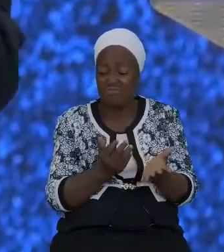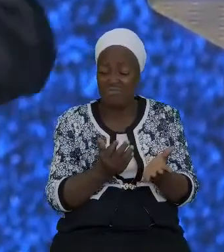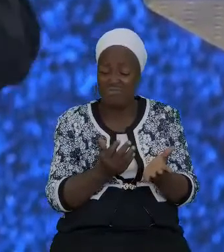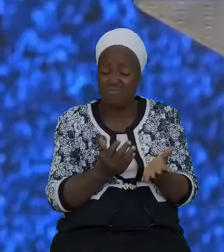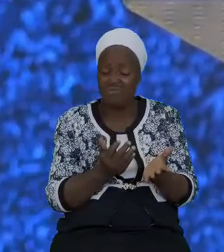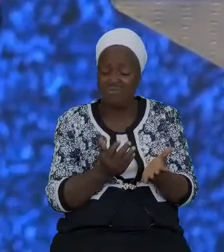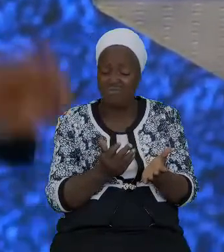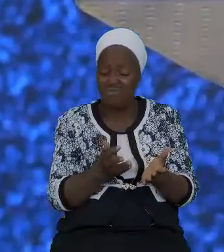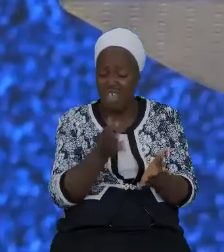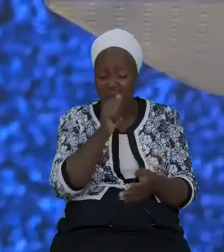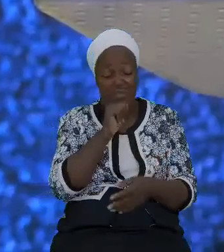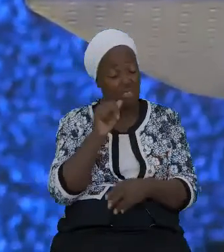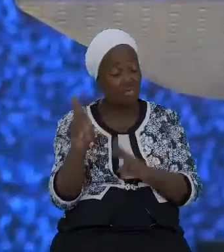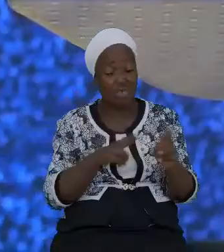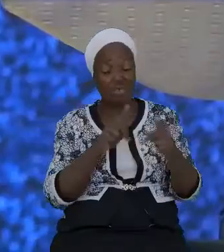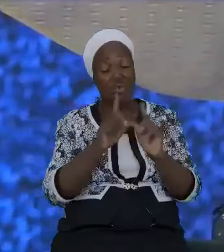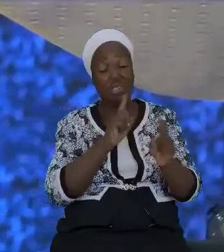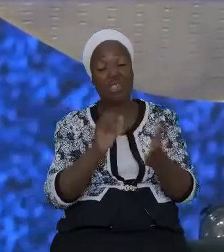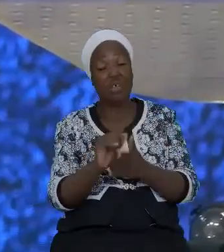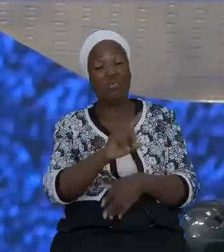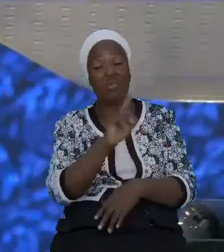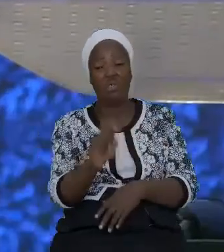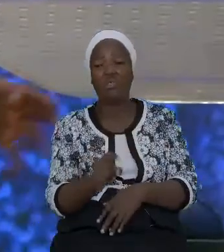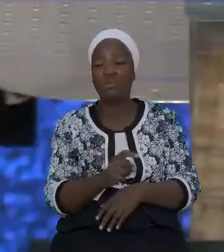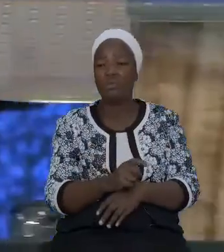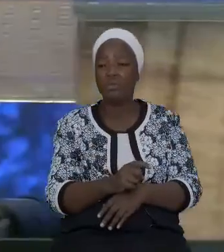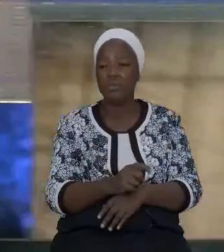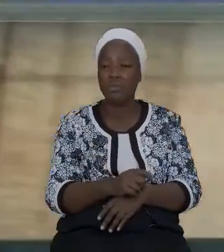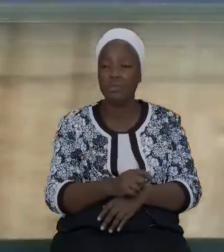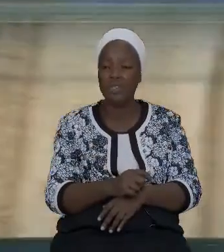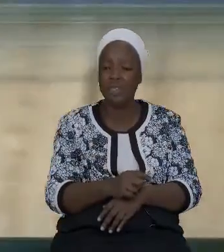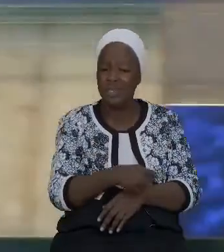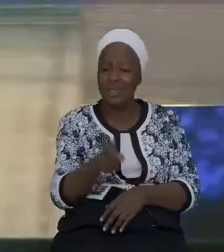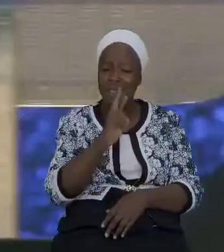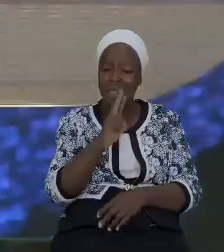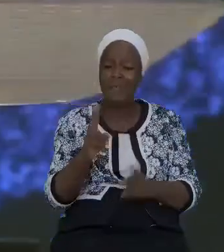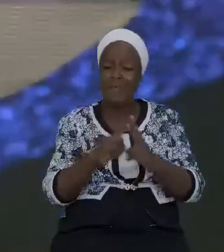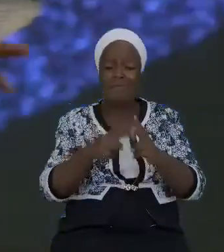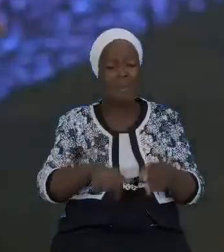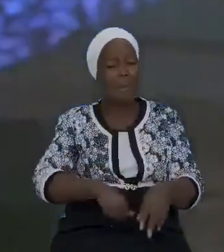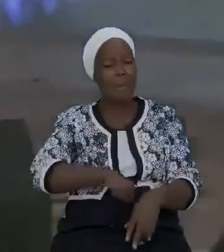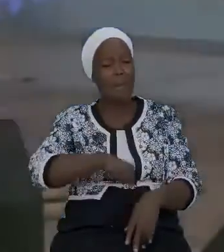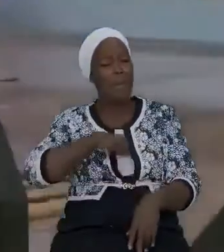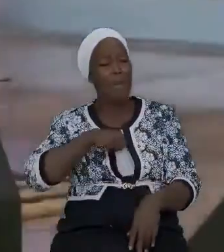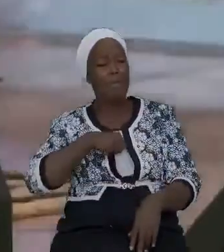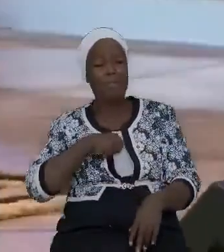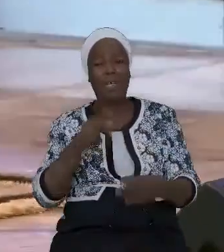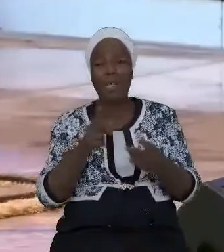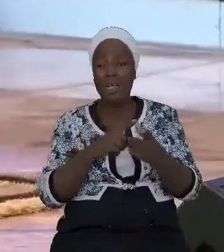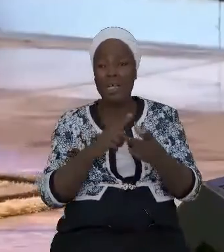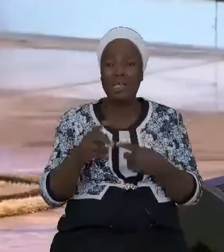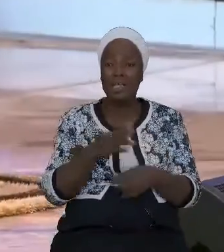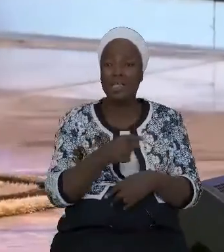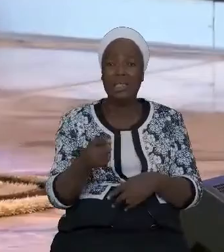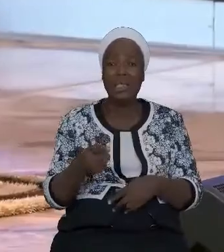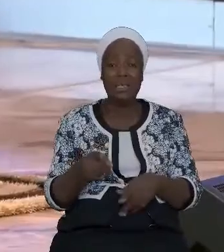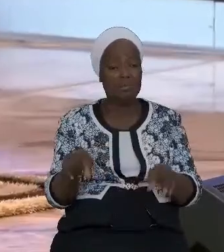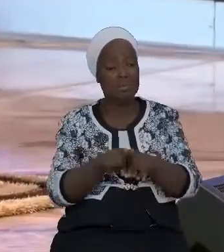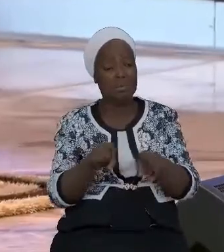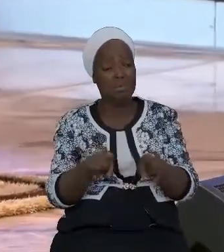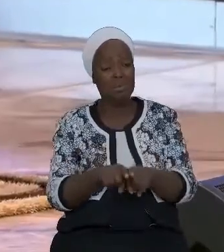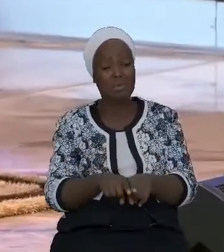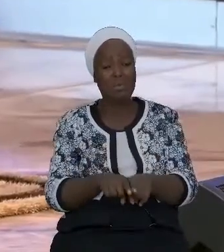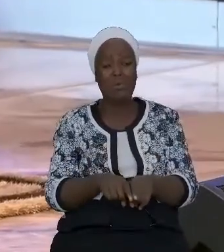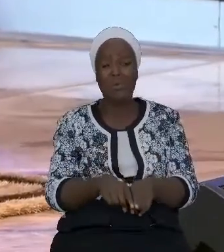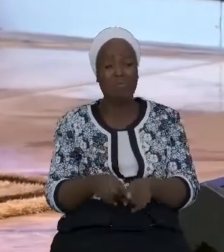I'm not ready to answer that question. They are so proud, they will even reject and